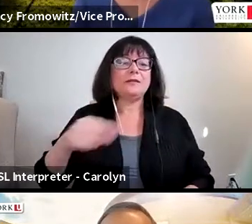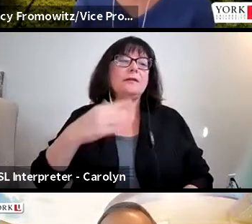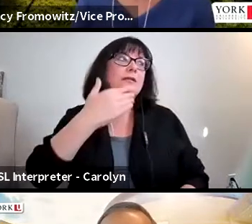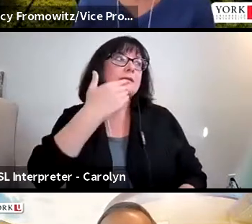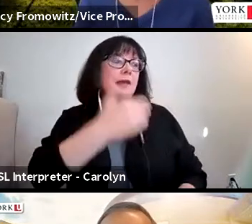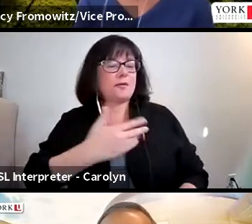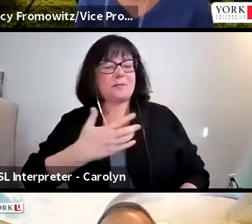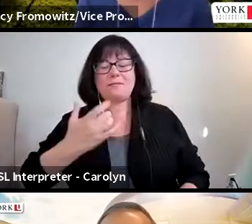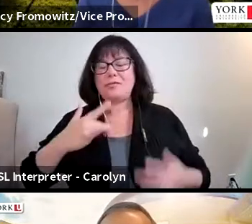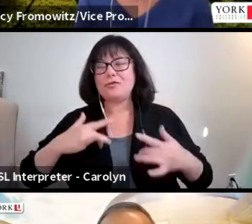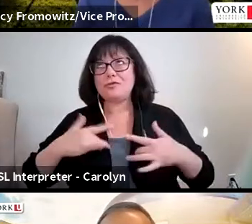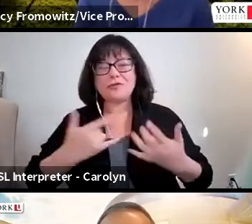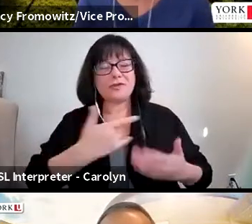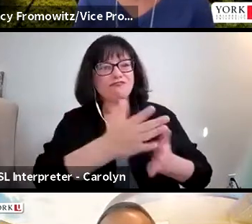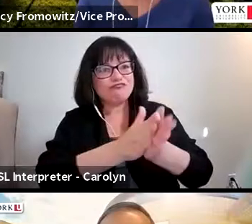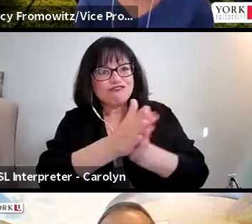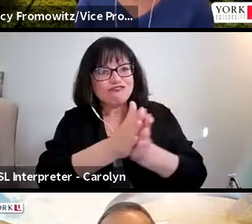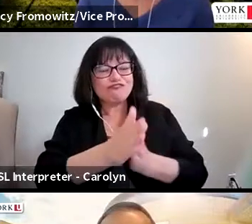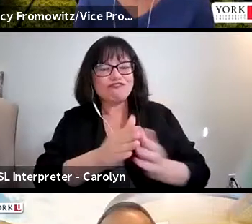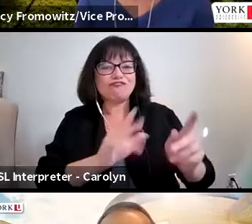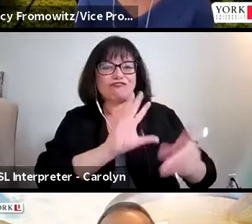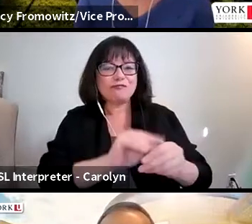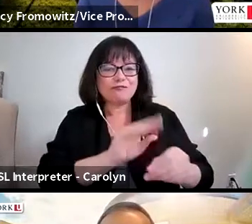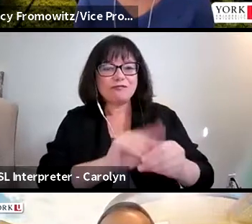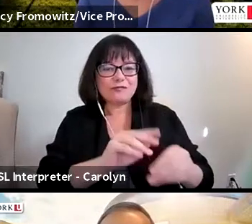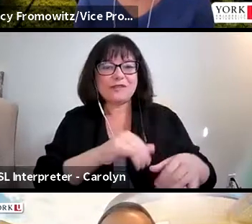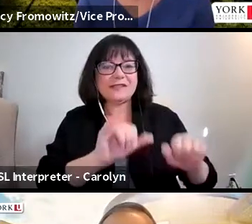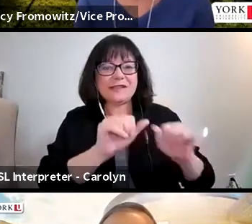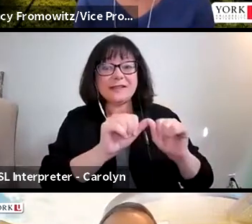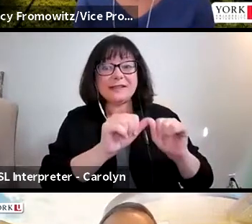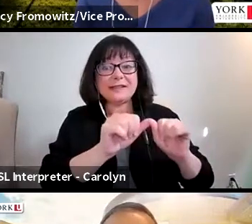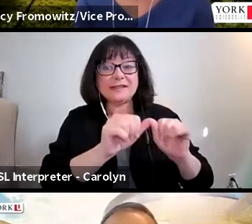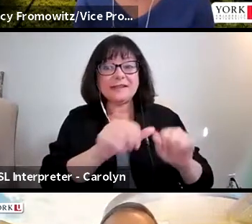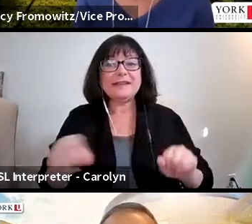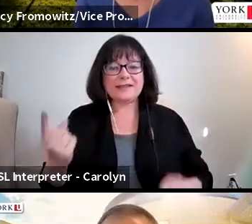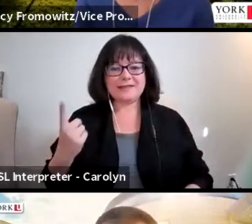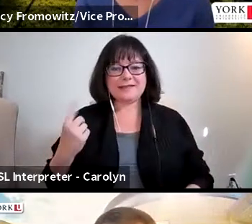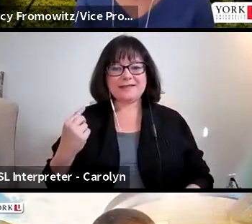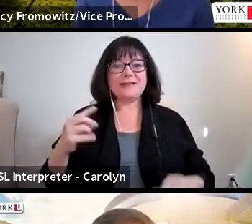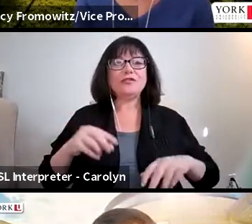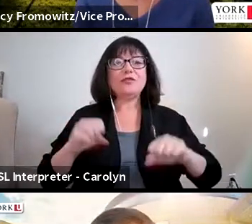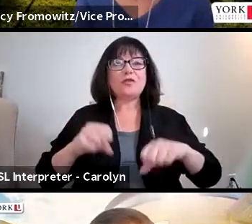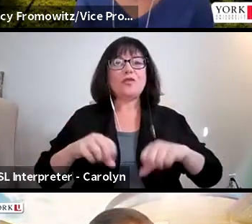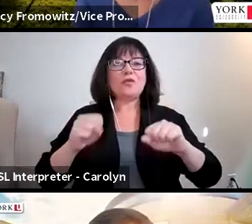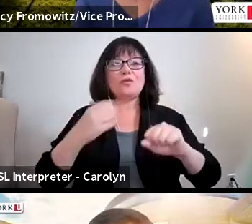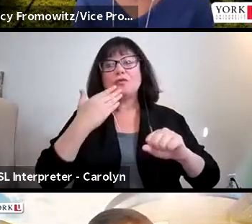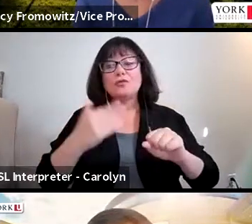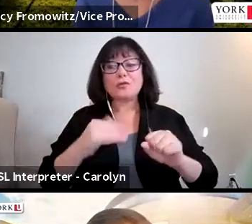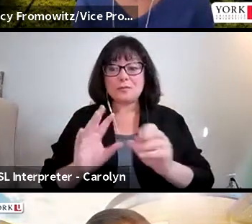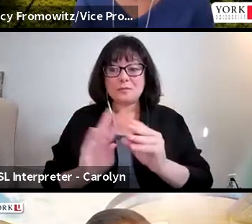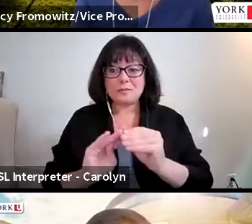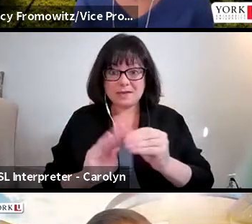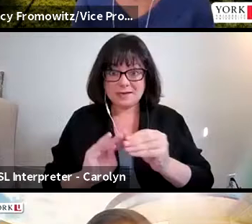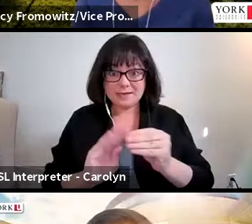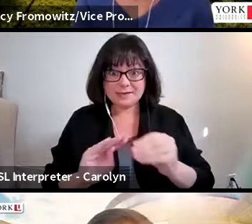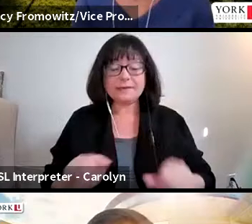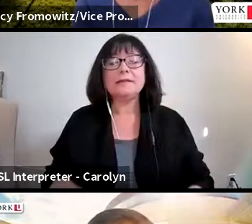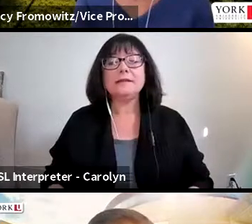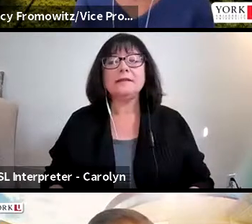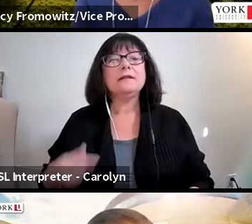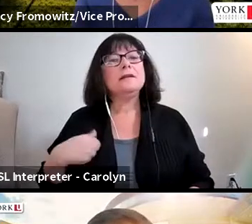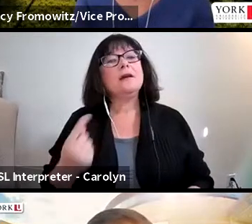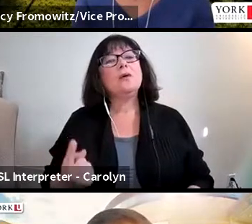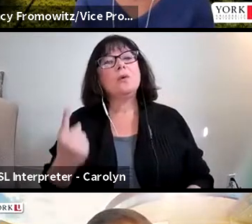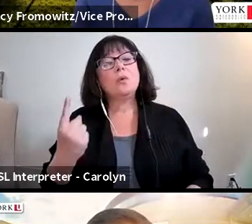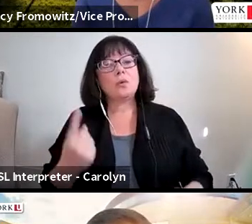pretty uplifting series of meetings and fora that we held. So one suggestion that I've heard is that perhaps we want